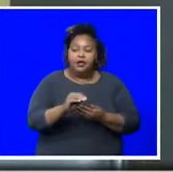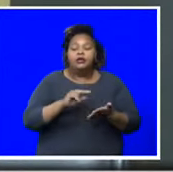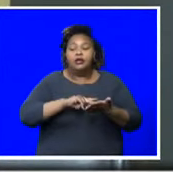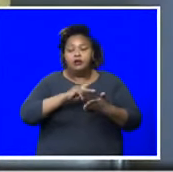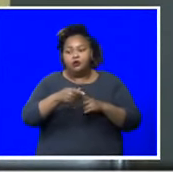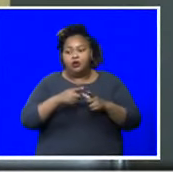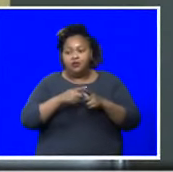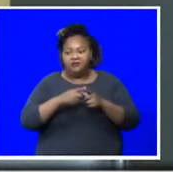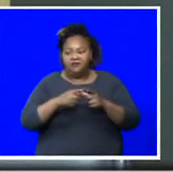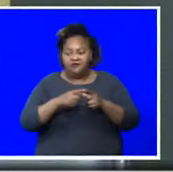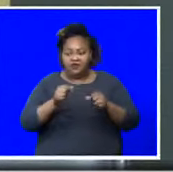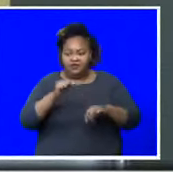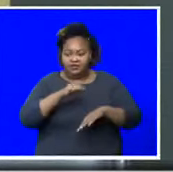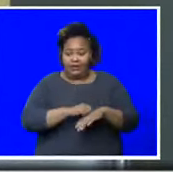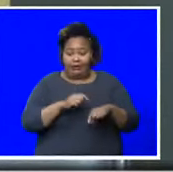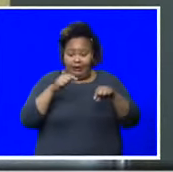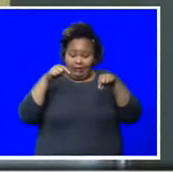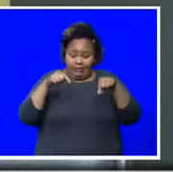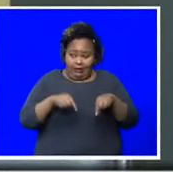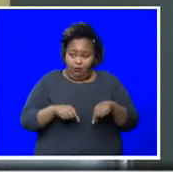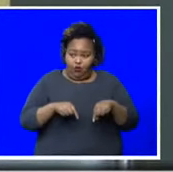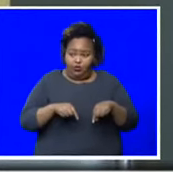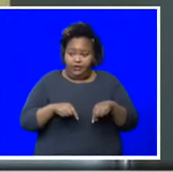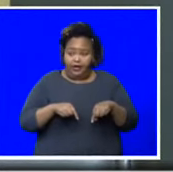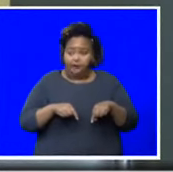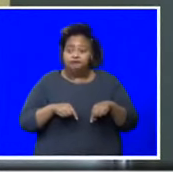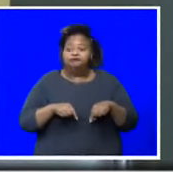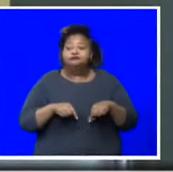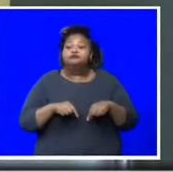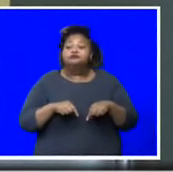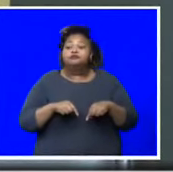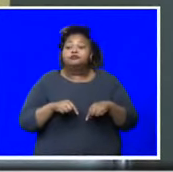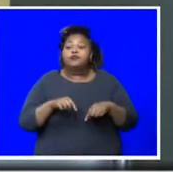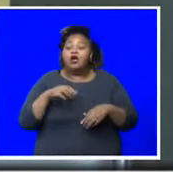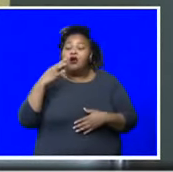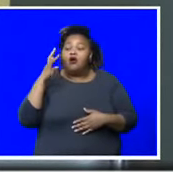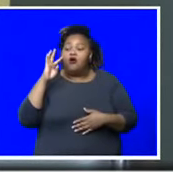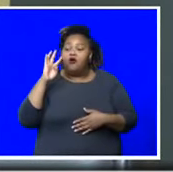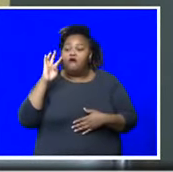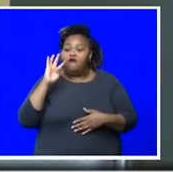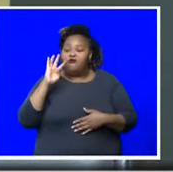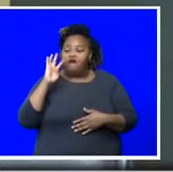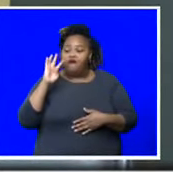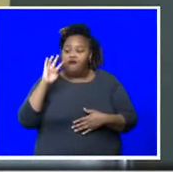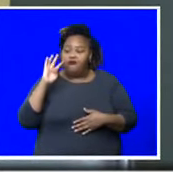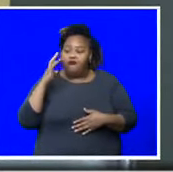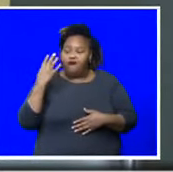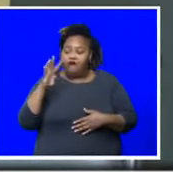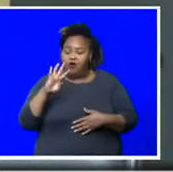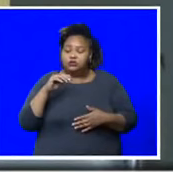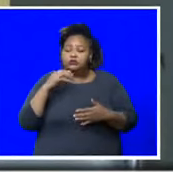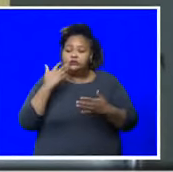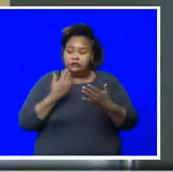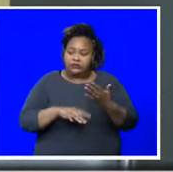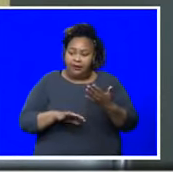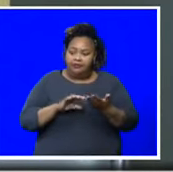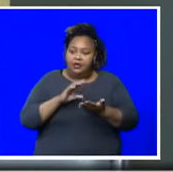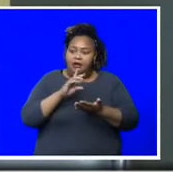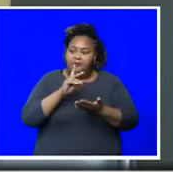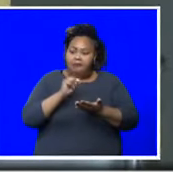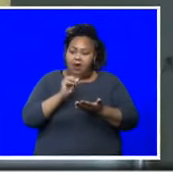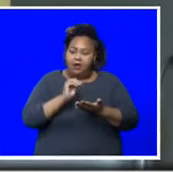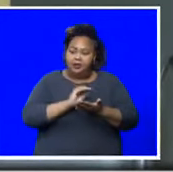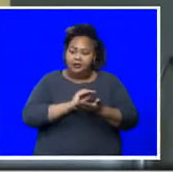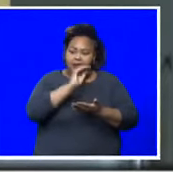Sitawenda ke lamuhla kuthi sende our fourth disbursement kule program. Sithi ke asingene